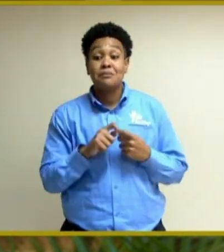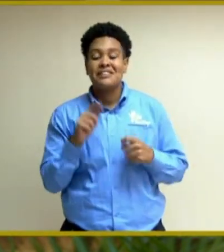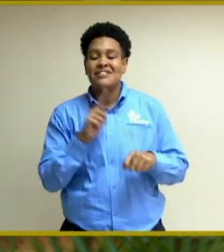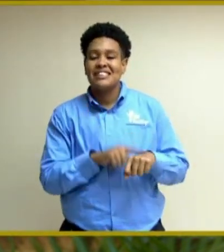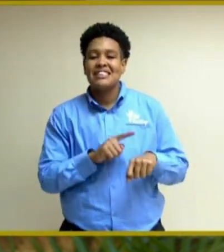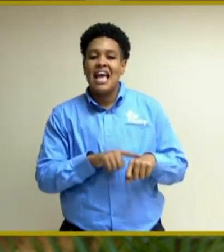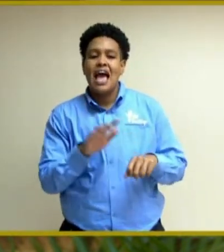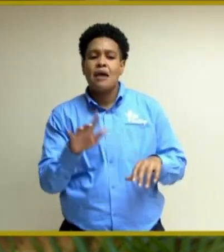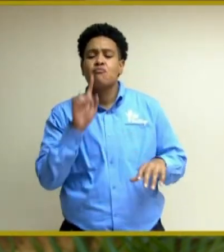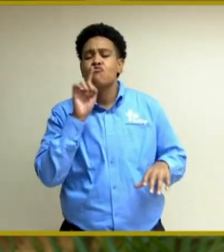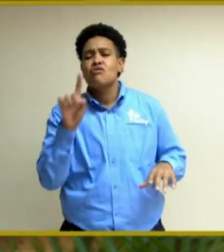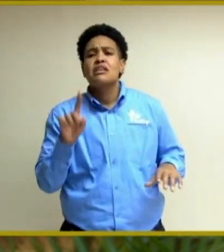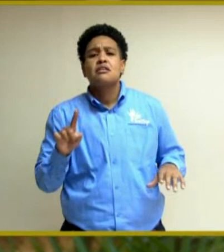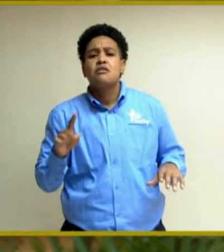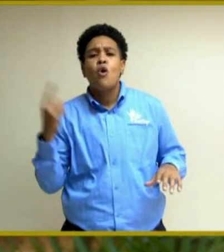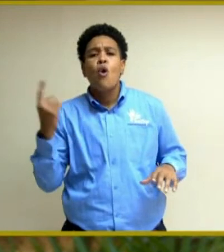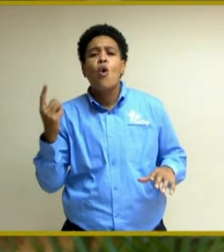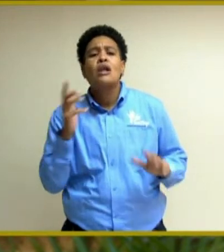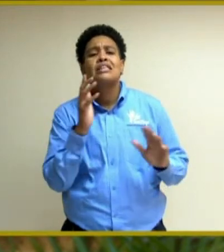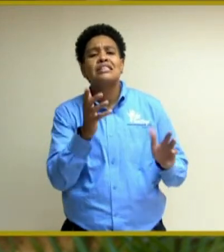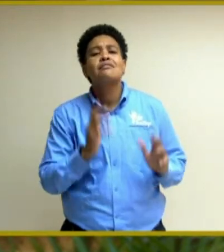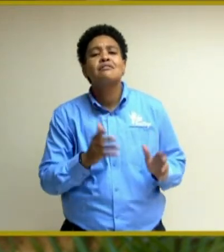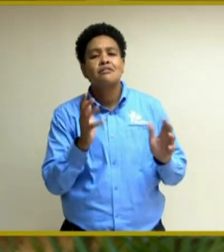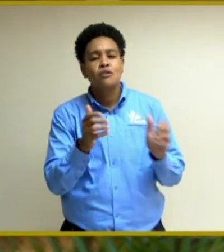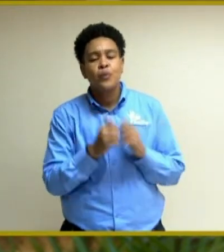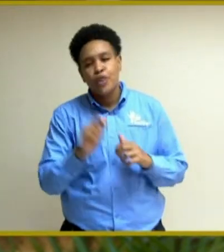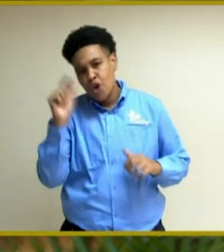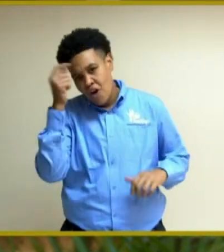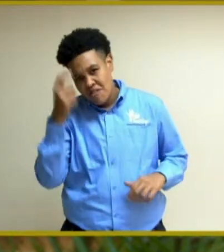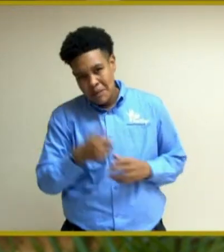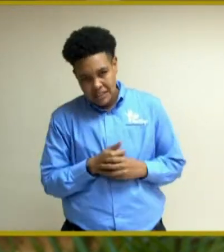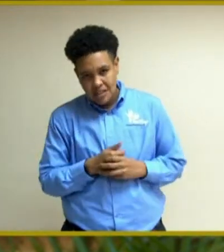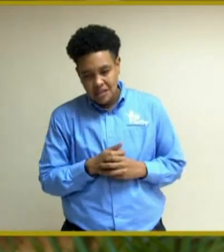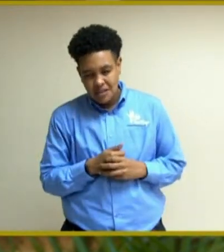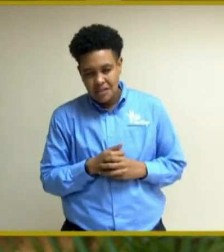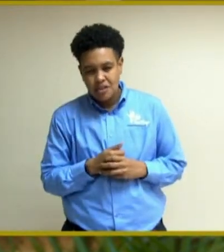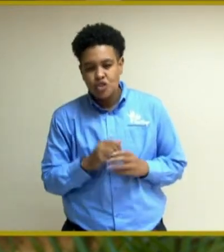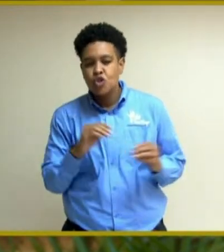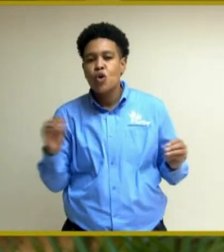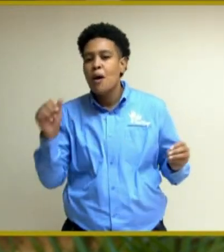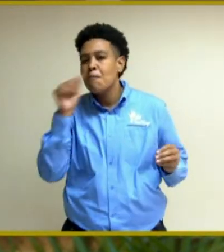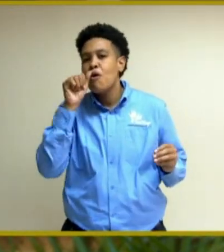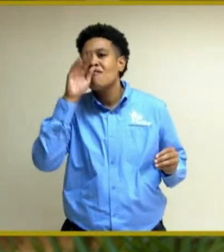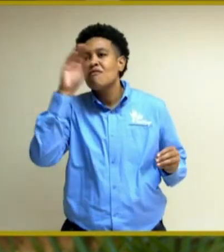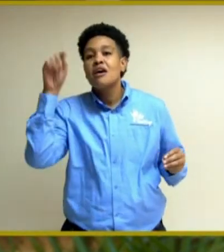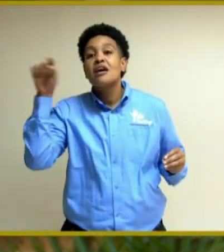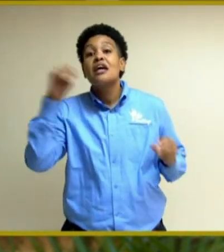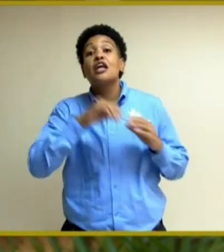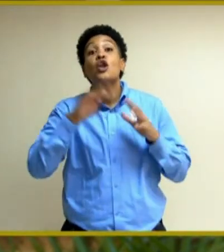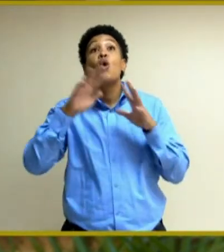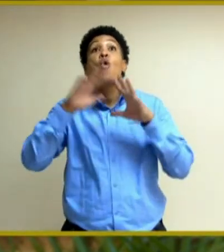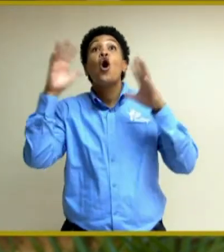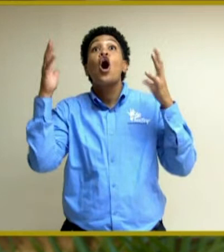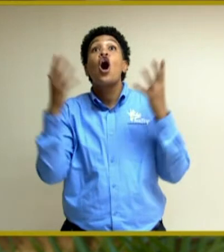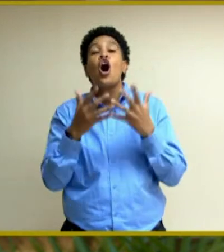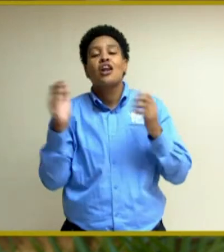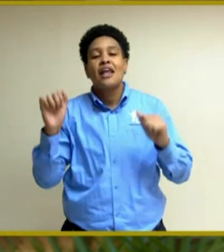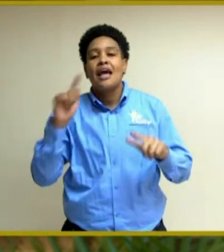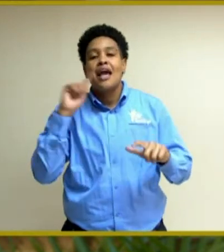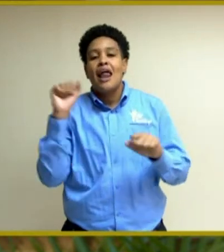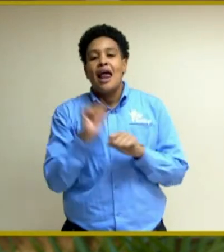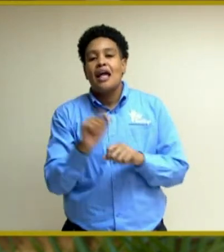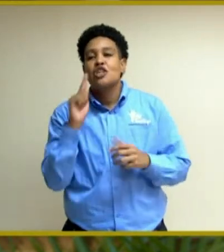time is really only speaking to governments. So there is no private sector anywhere in the world that can